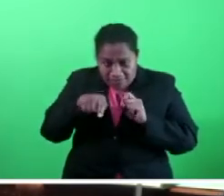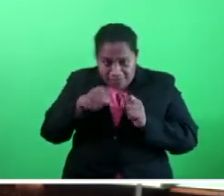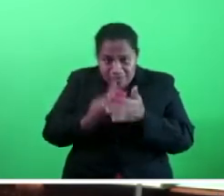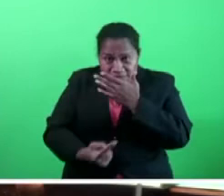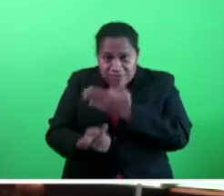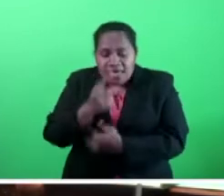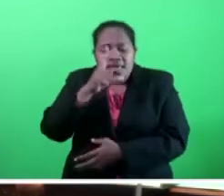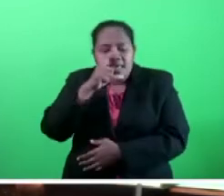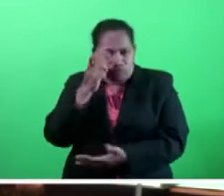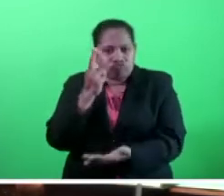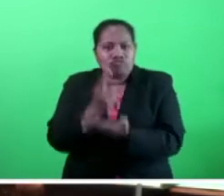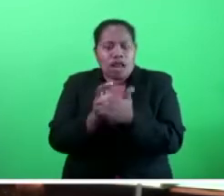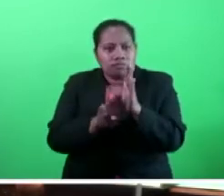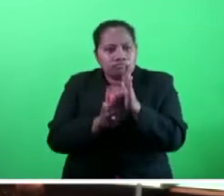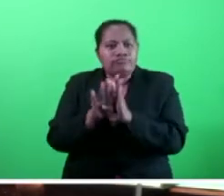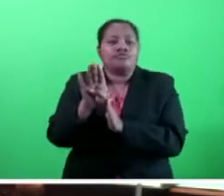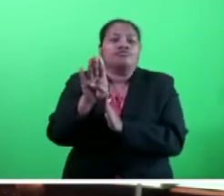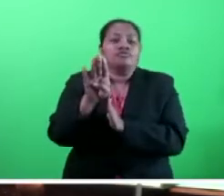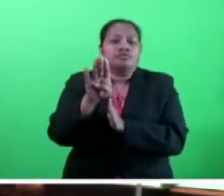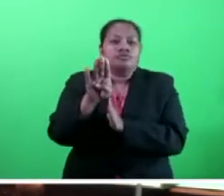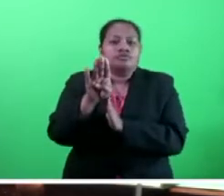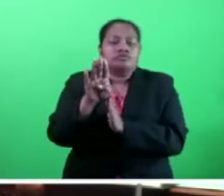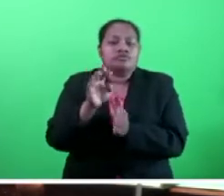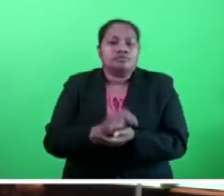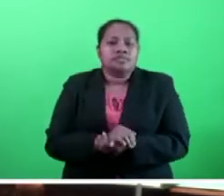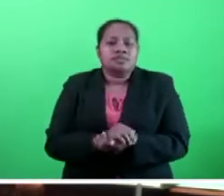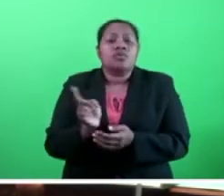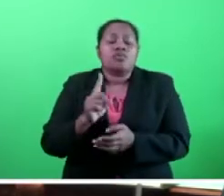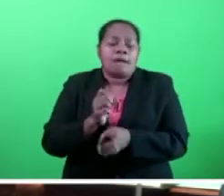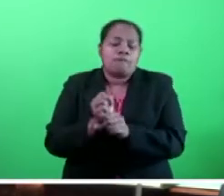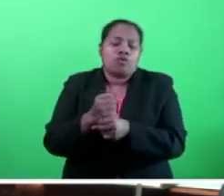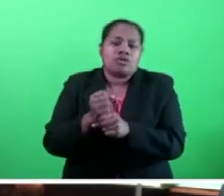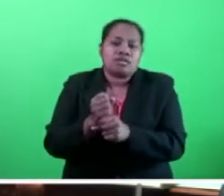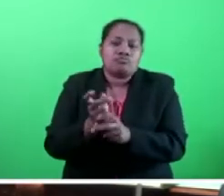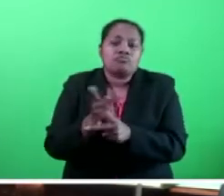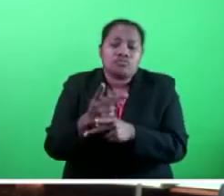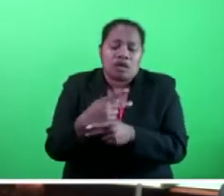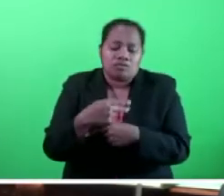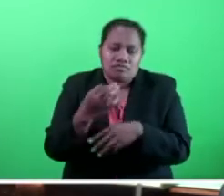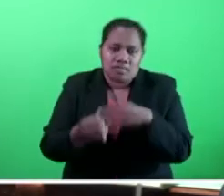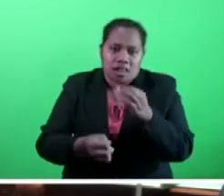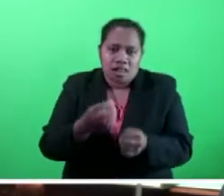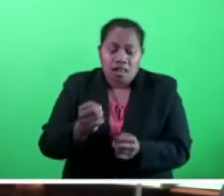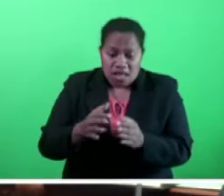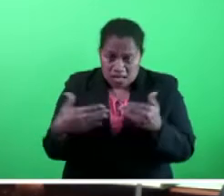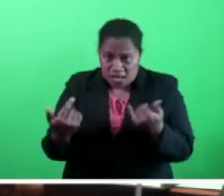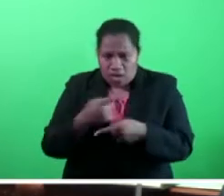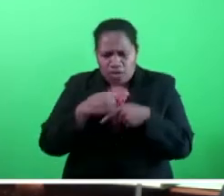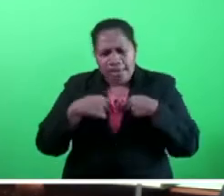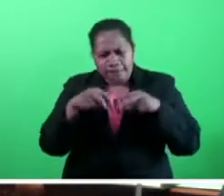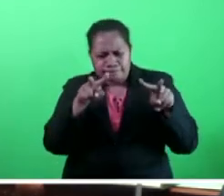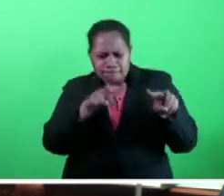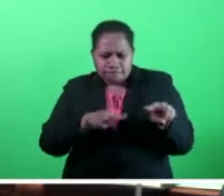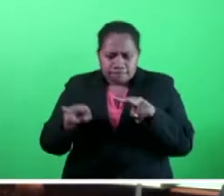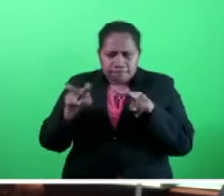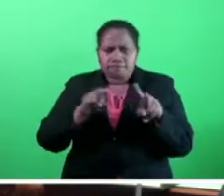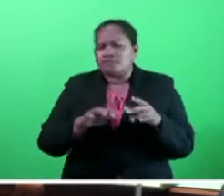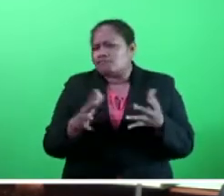really increase, leapfrog in terms of increasing the production of milk. And we're now examining, there are one or